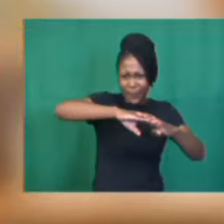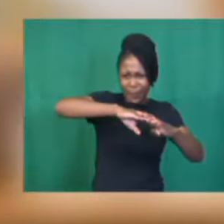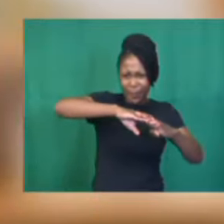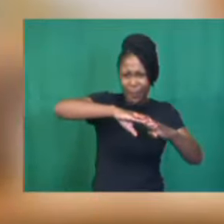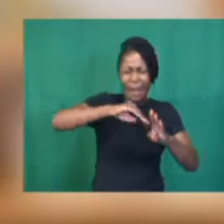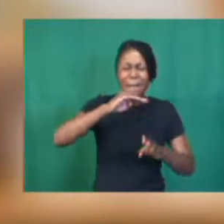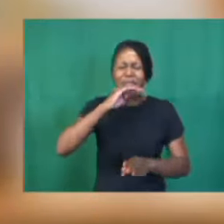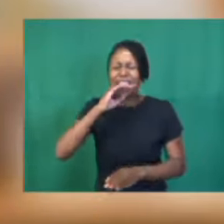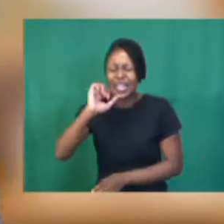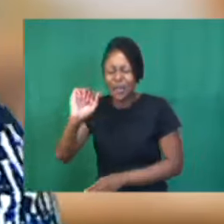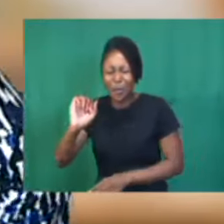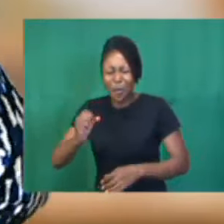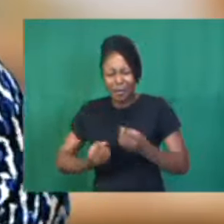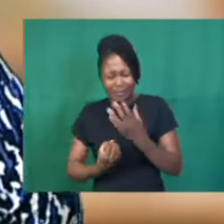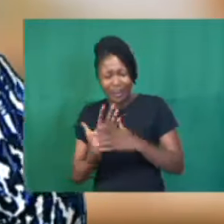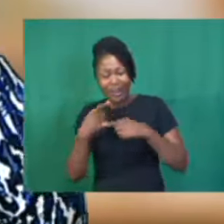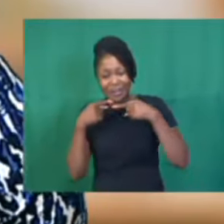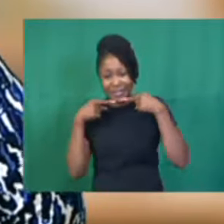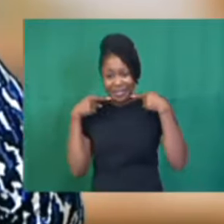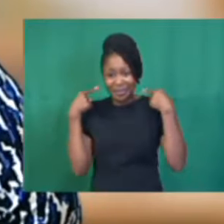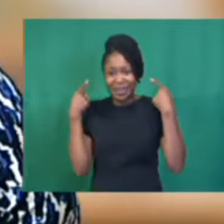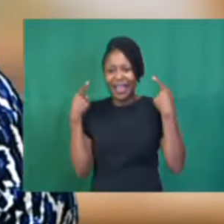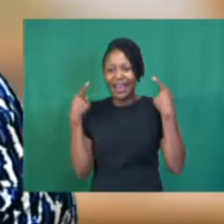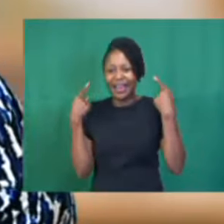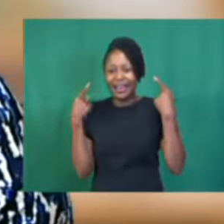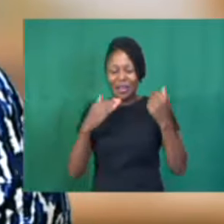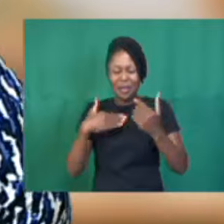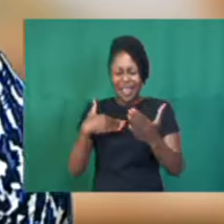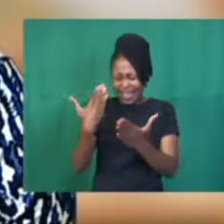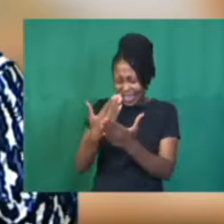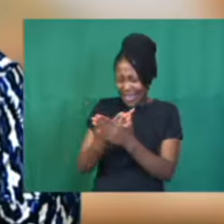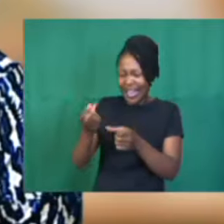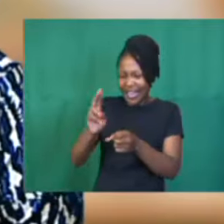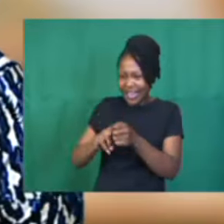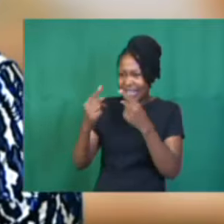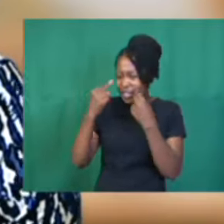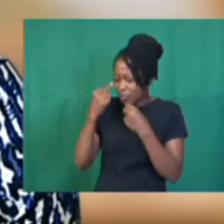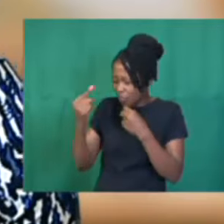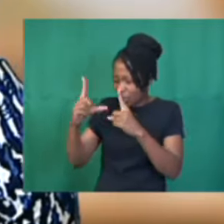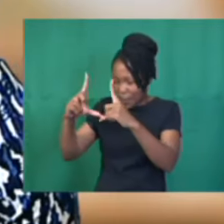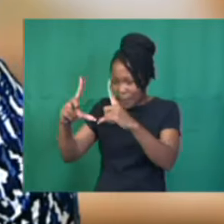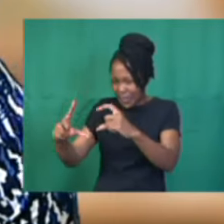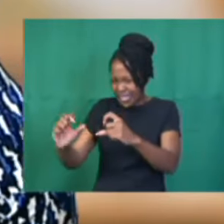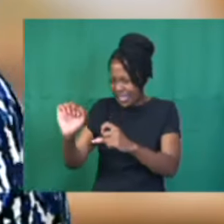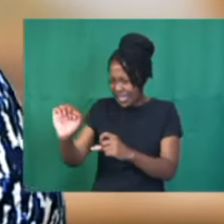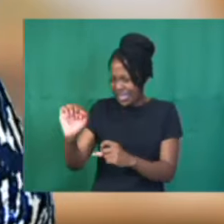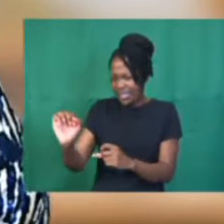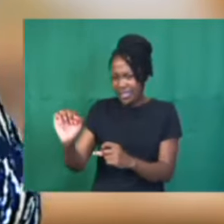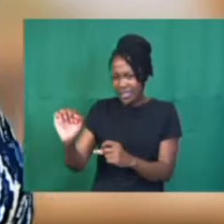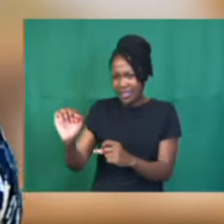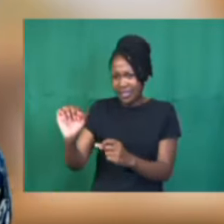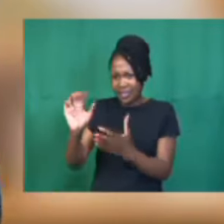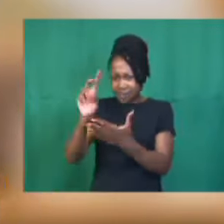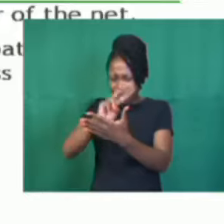made me smile. I can again underline that. We should have underlined this simile as